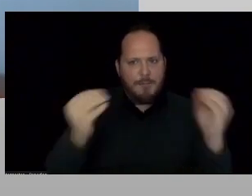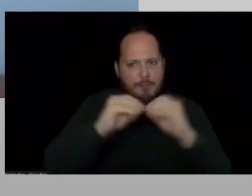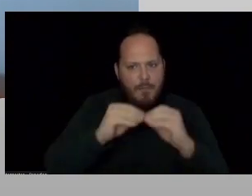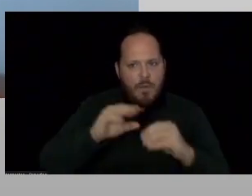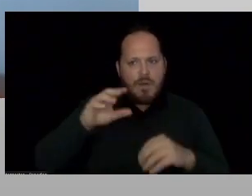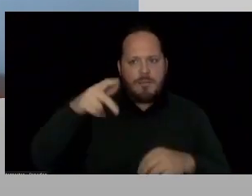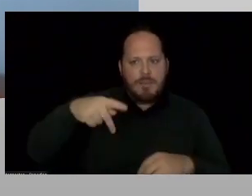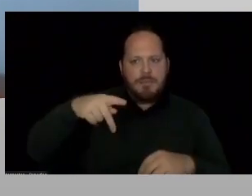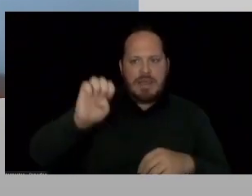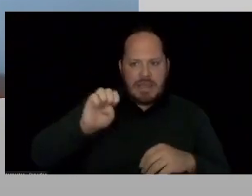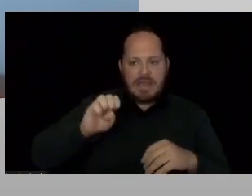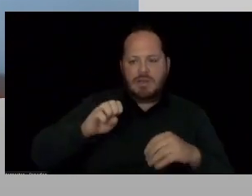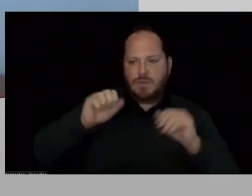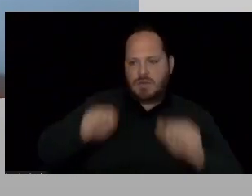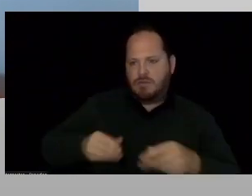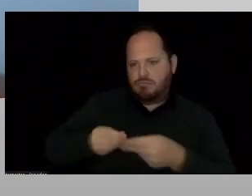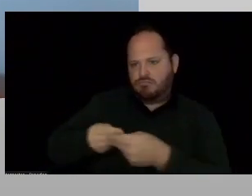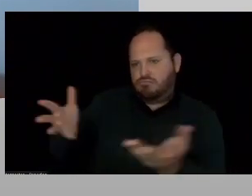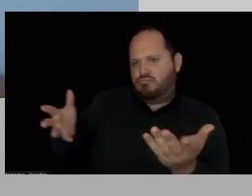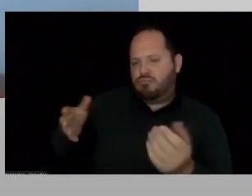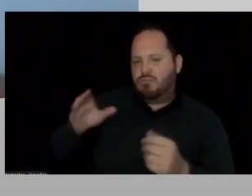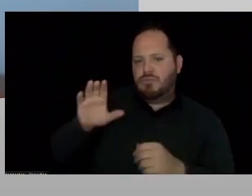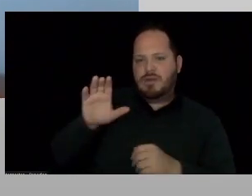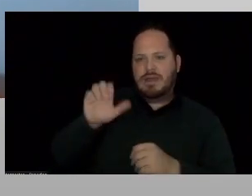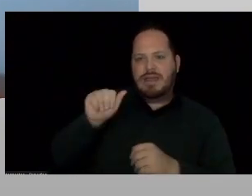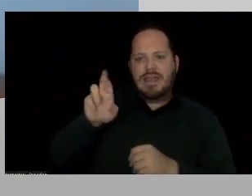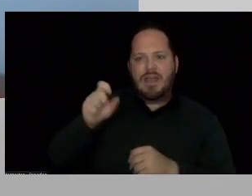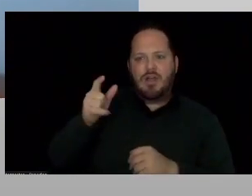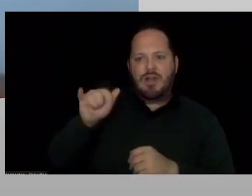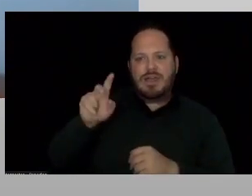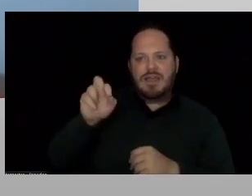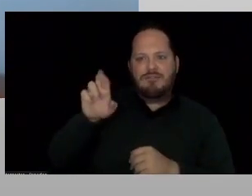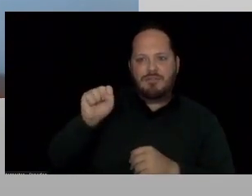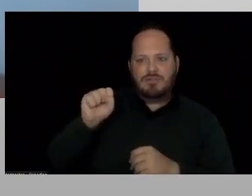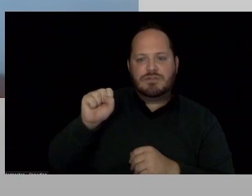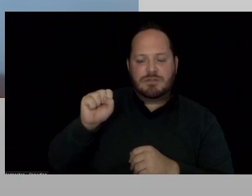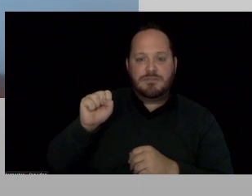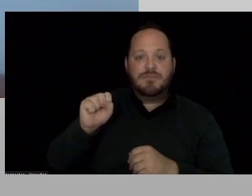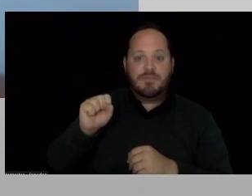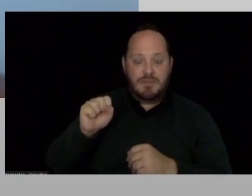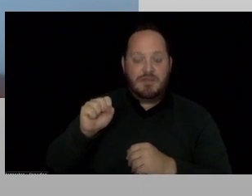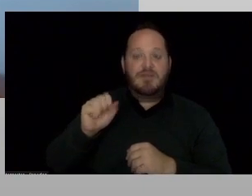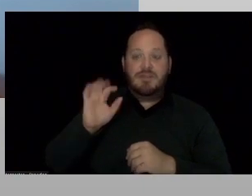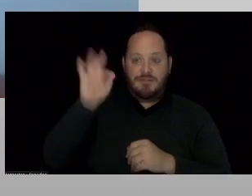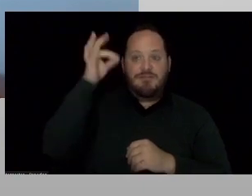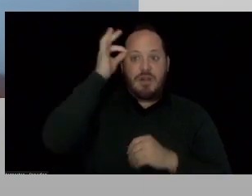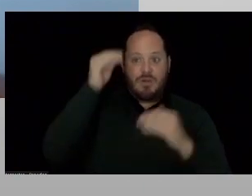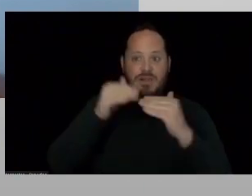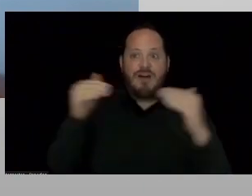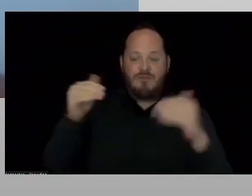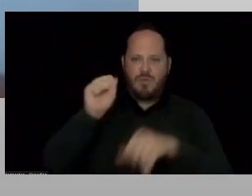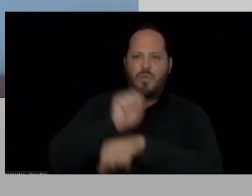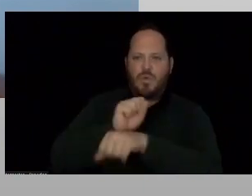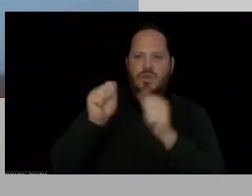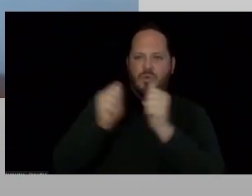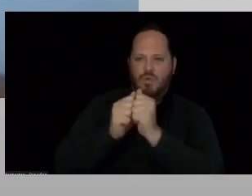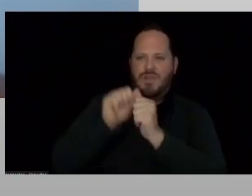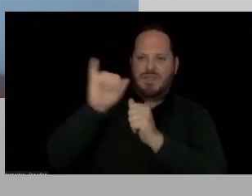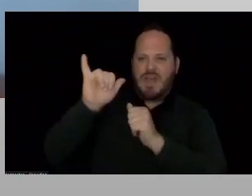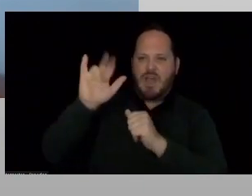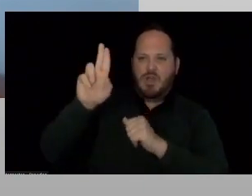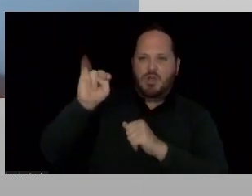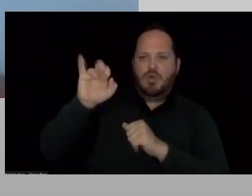need it. And at the federal level, they are working with the International Union on a federal petition to try and get